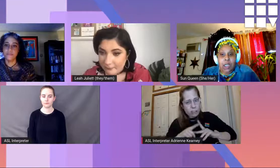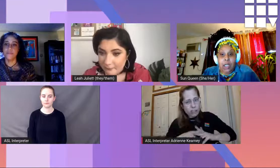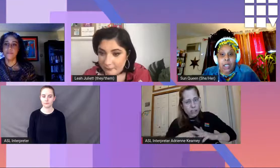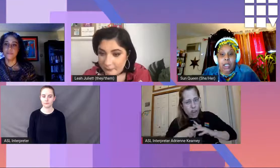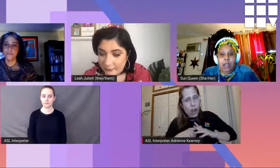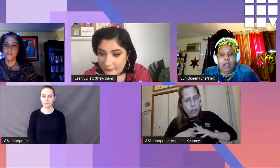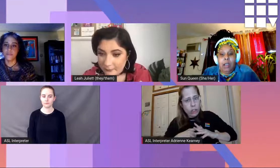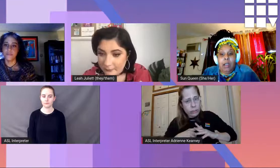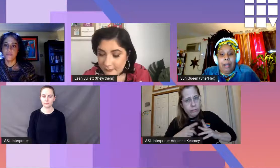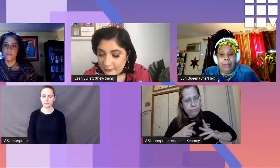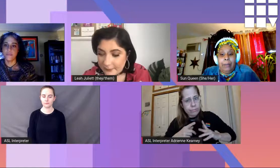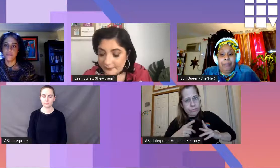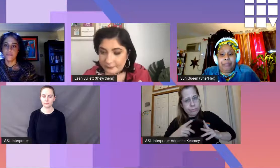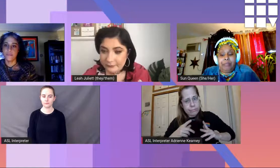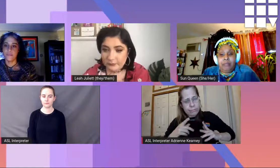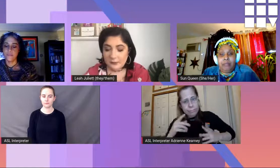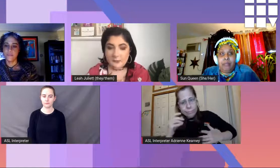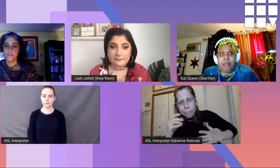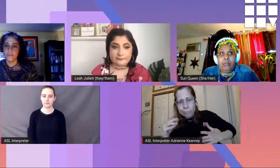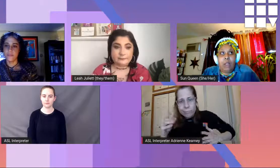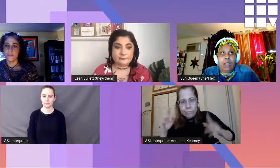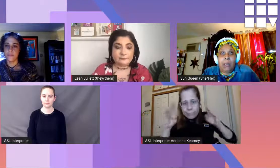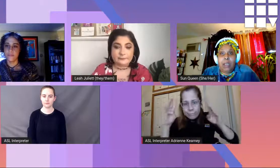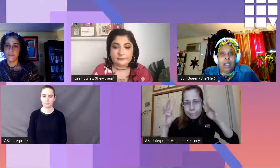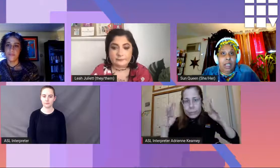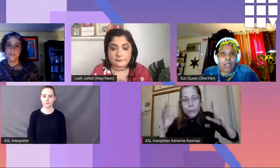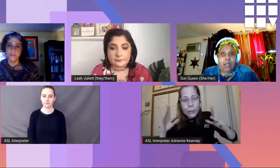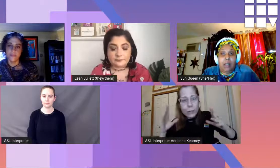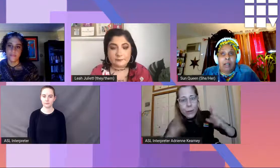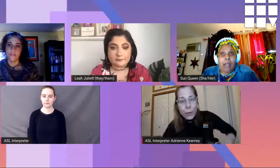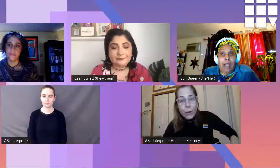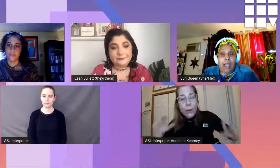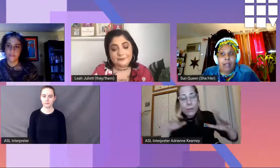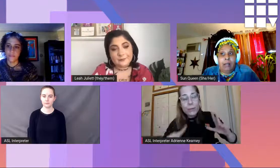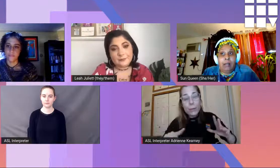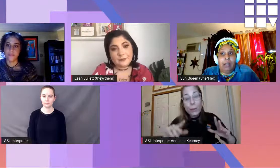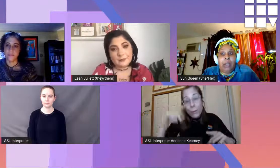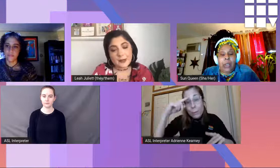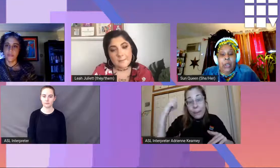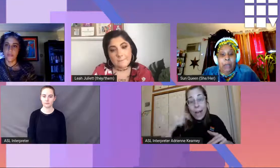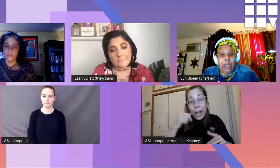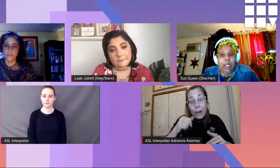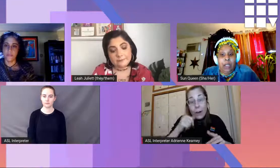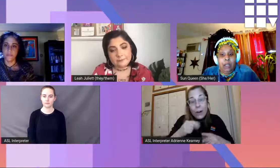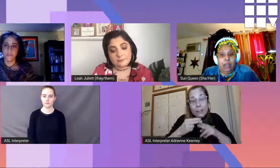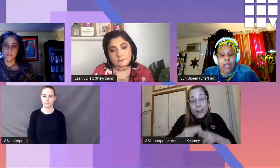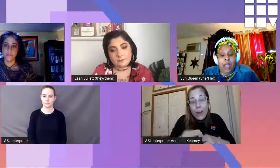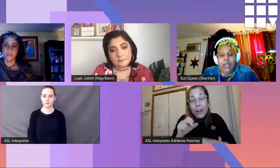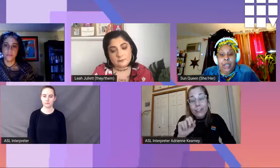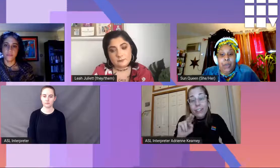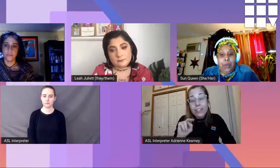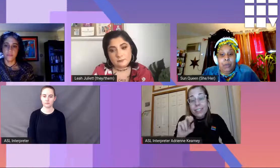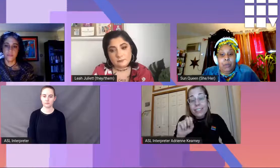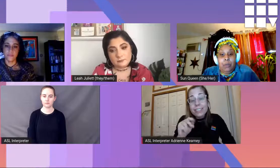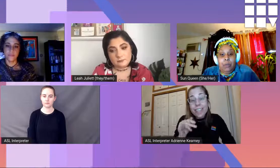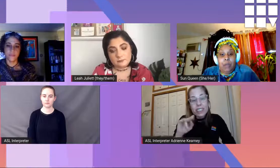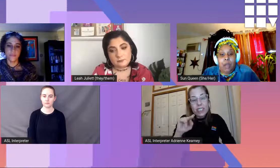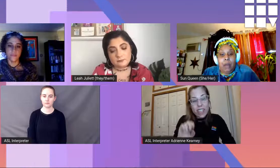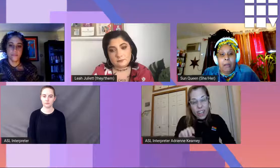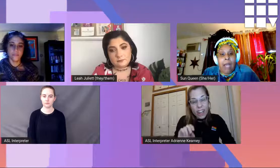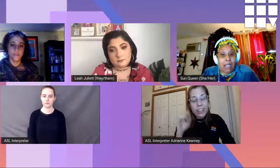Are Sunshine, are some of the things that started me